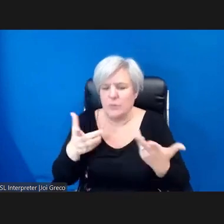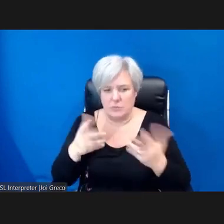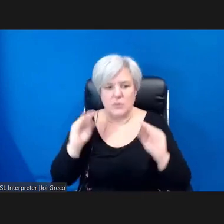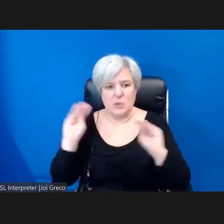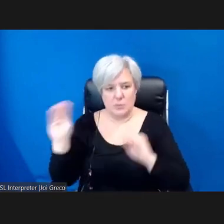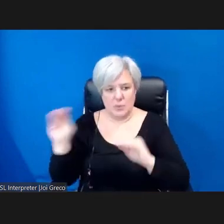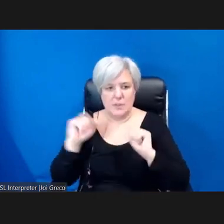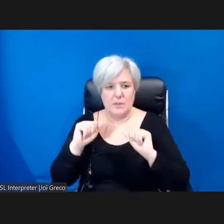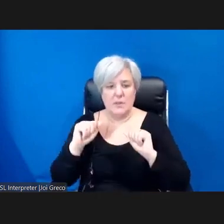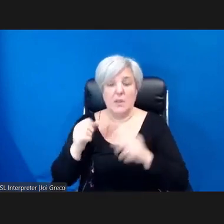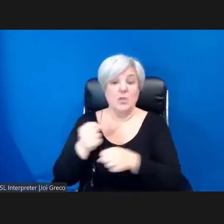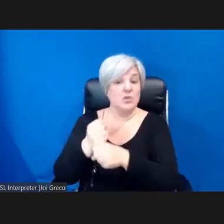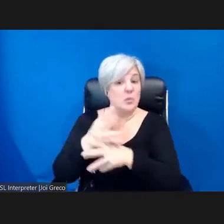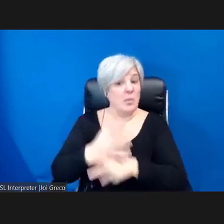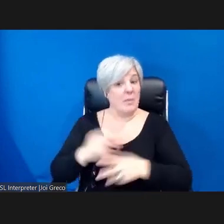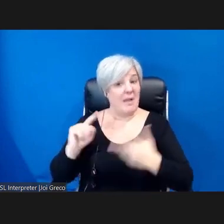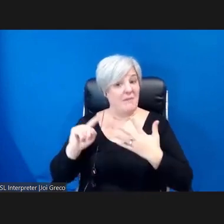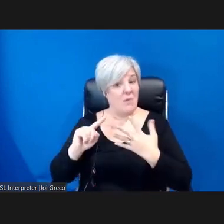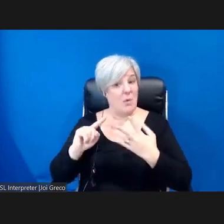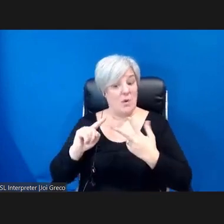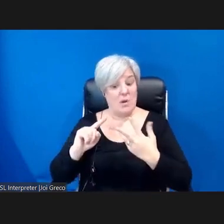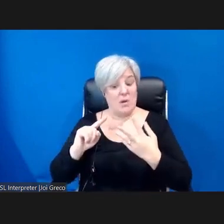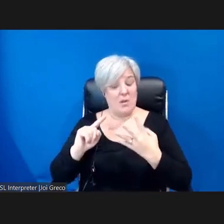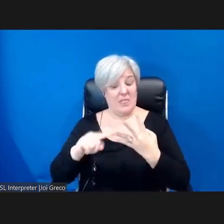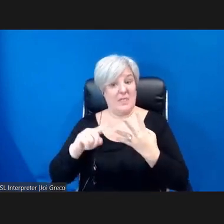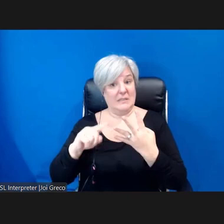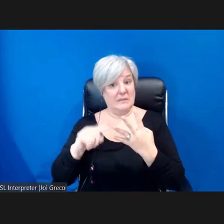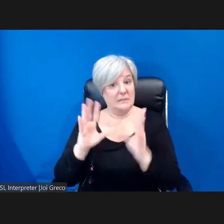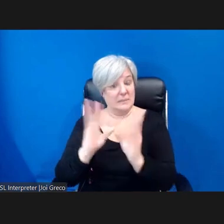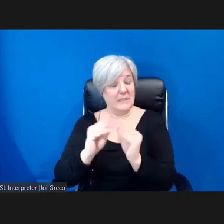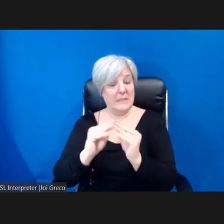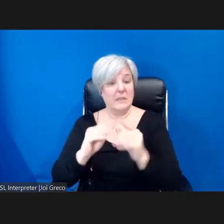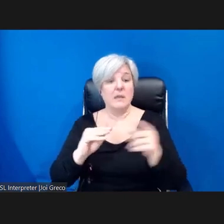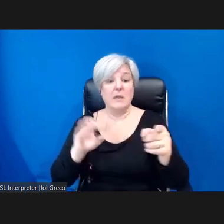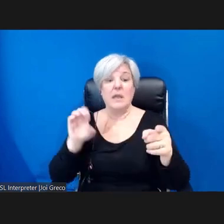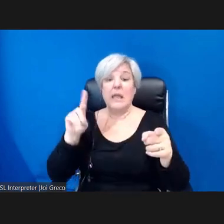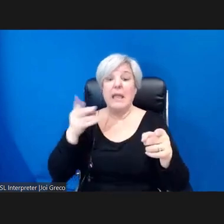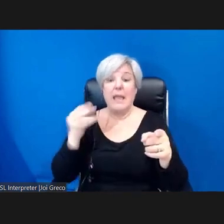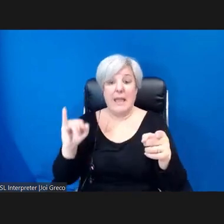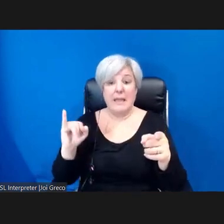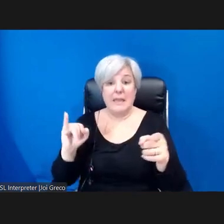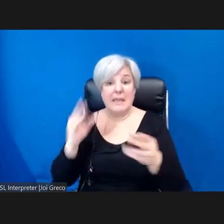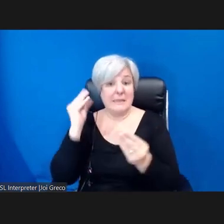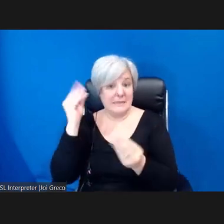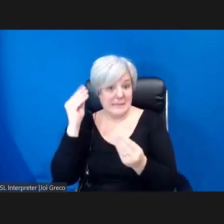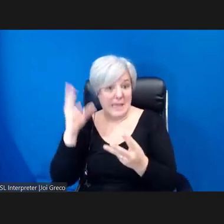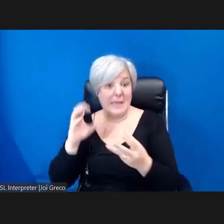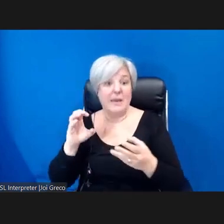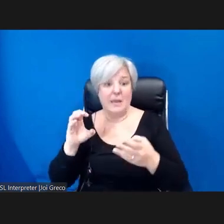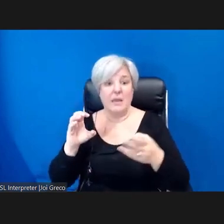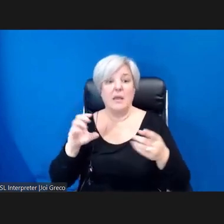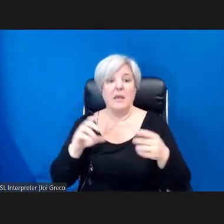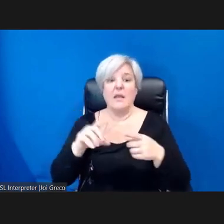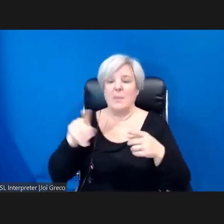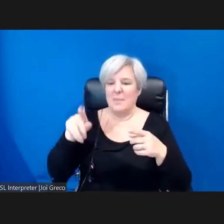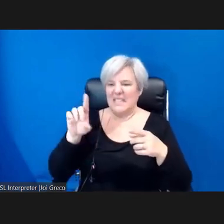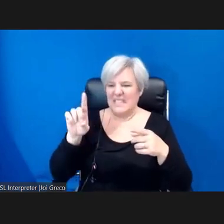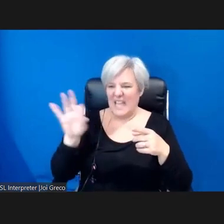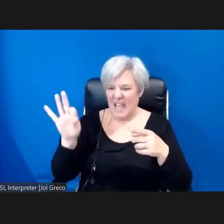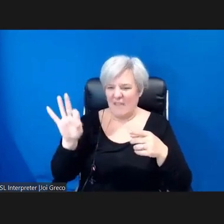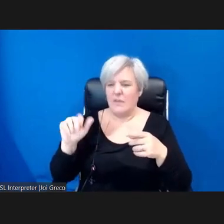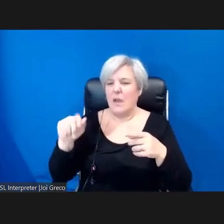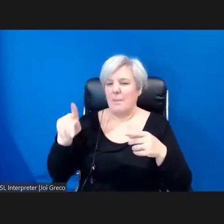In preparation for this meeting, you'll also complete the EHDI Data Elements Report fillable PDF in Appendix